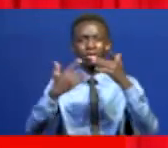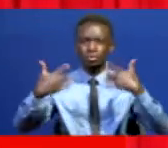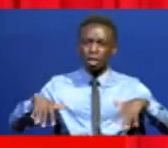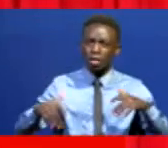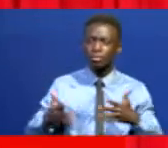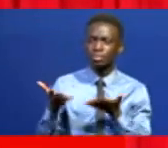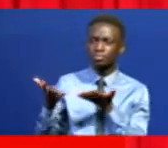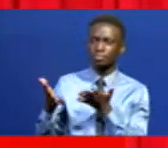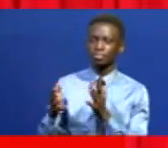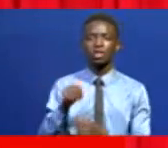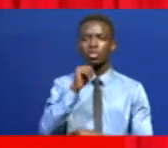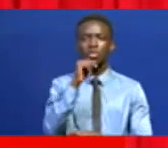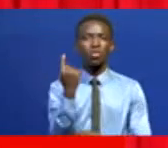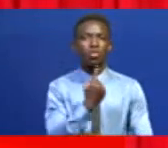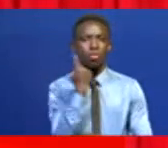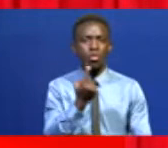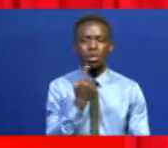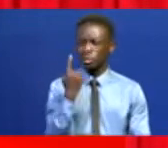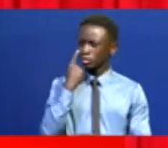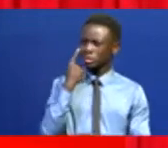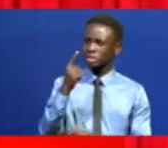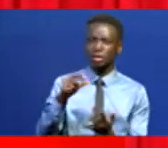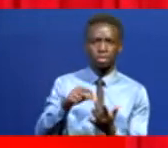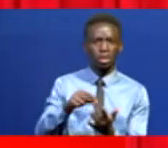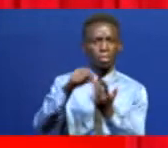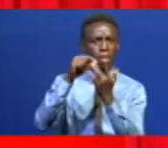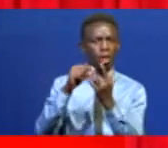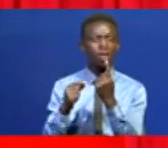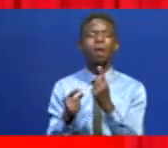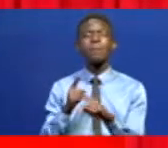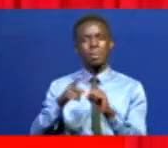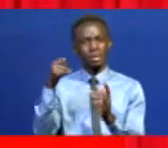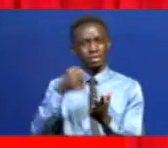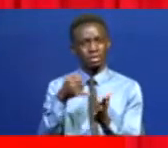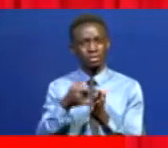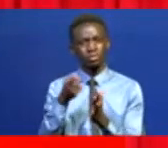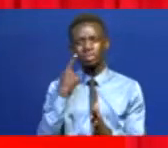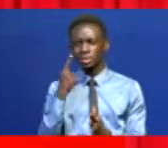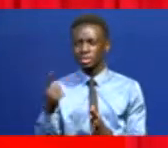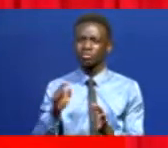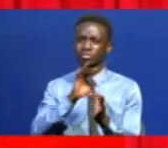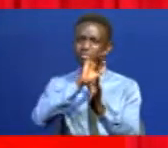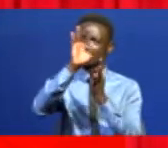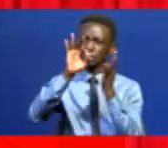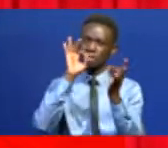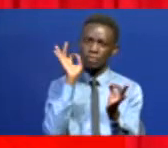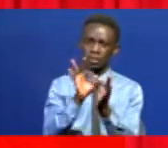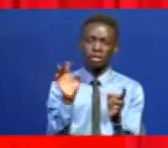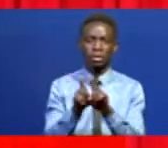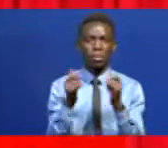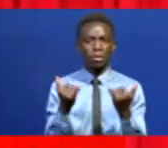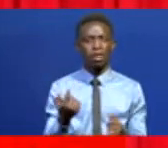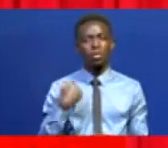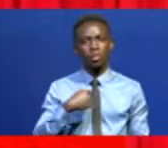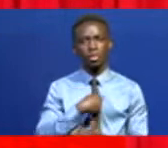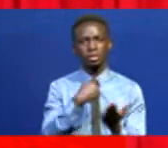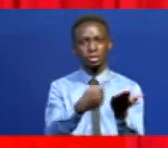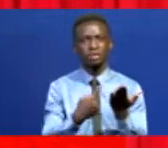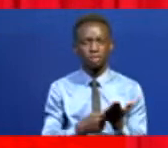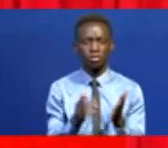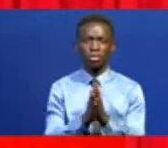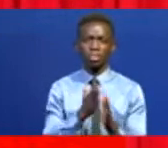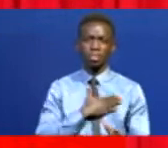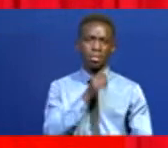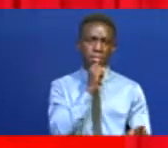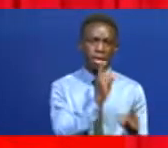been not only exceptional, but excellent. We had in a serious discussion with my brother under your guidance, Your